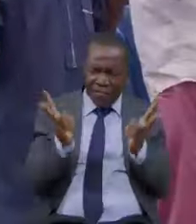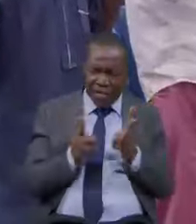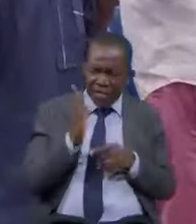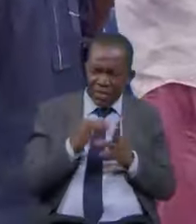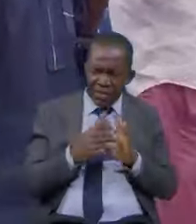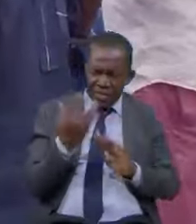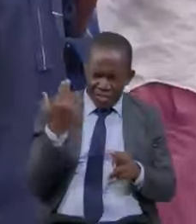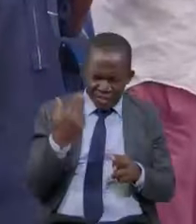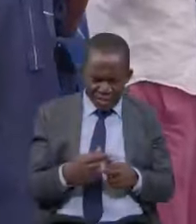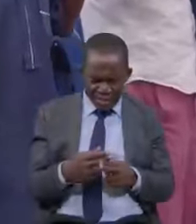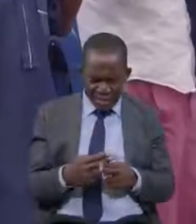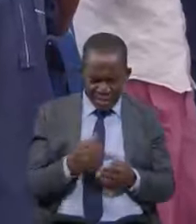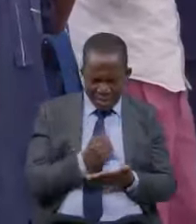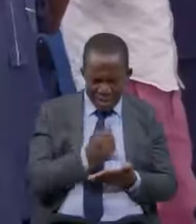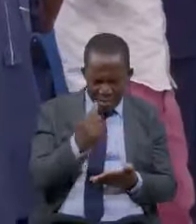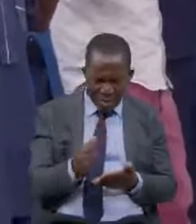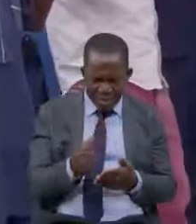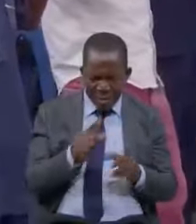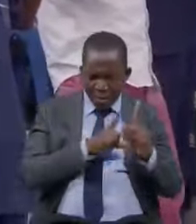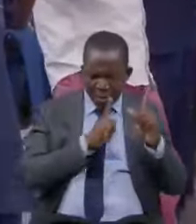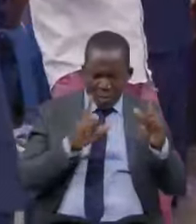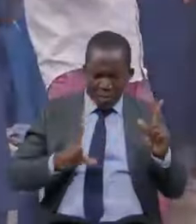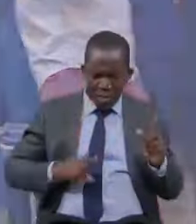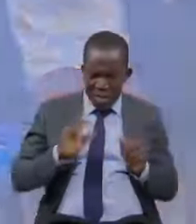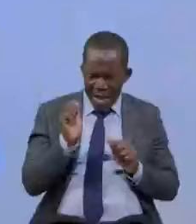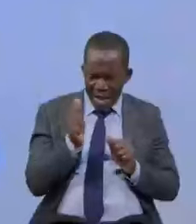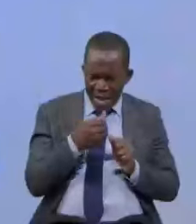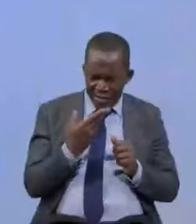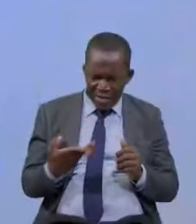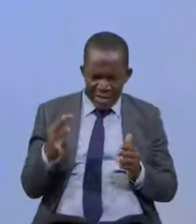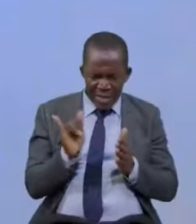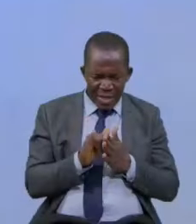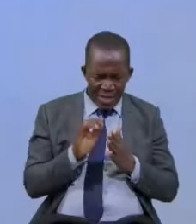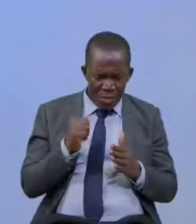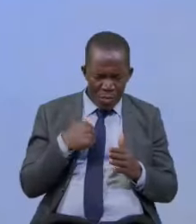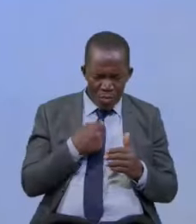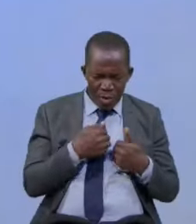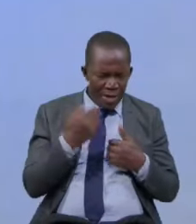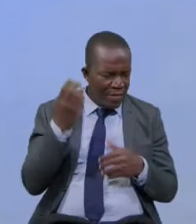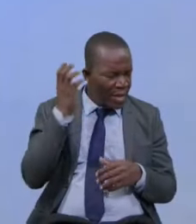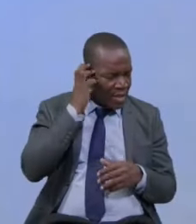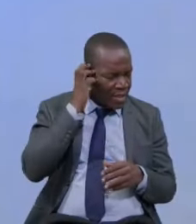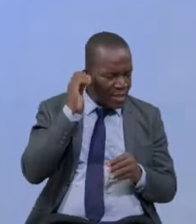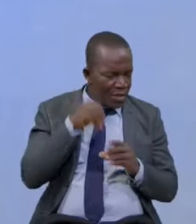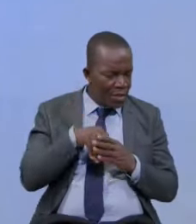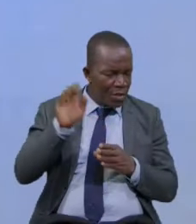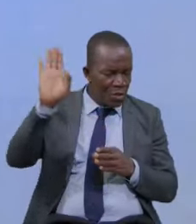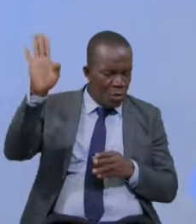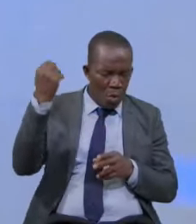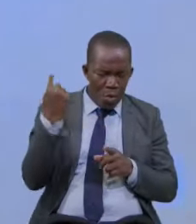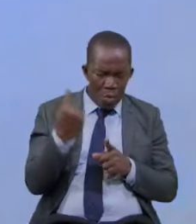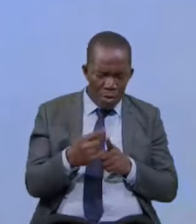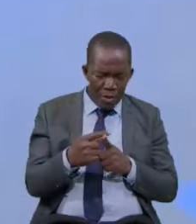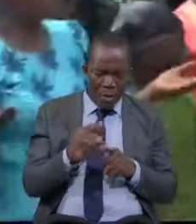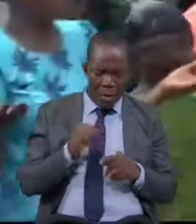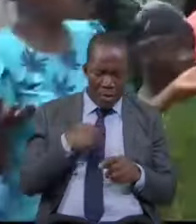Lord, everything we've heard today in your word, we're going forth to observe, to obey, and